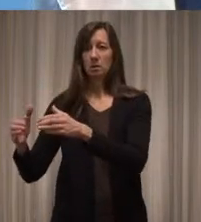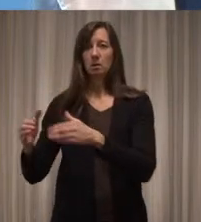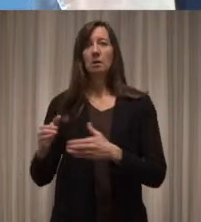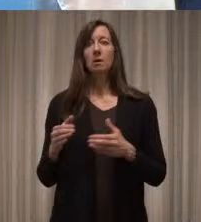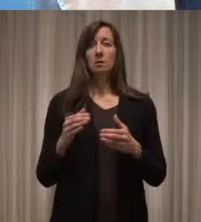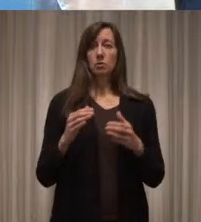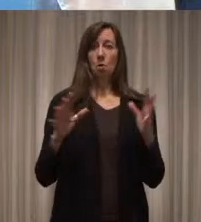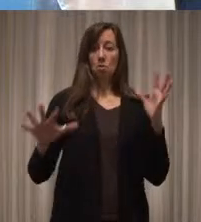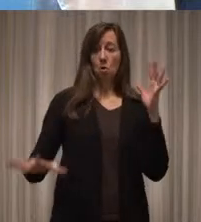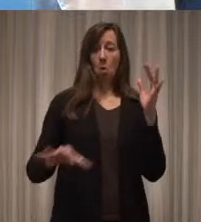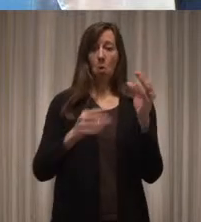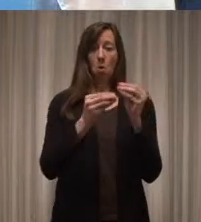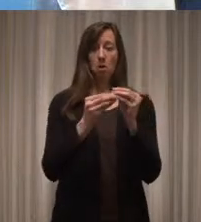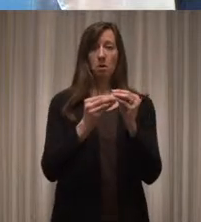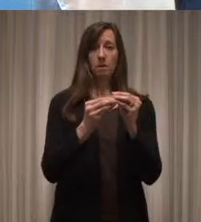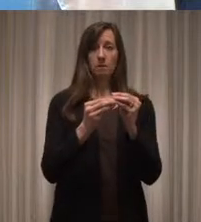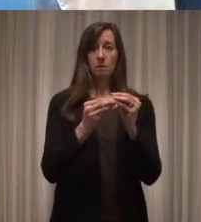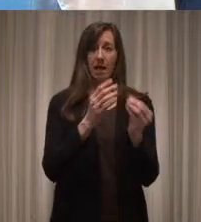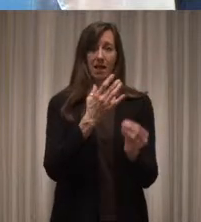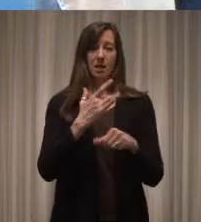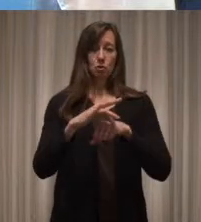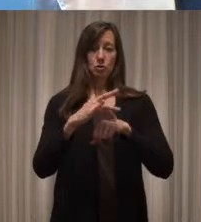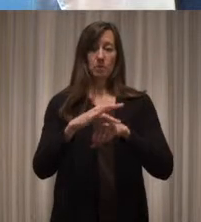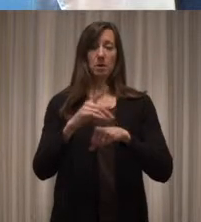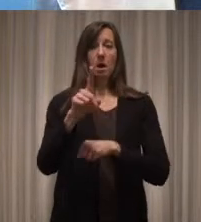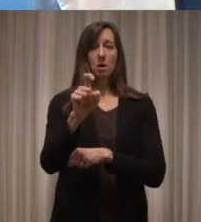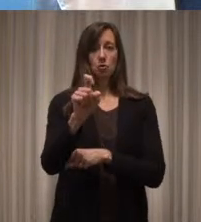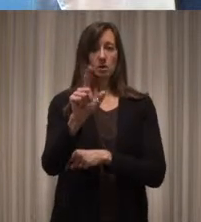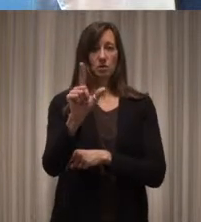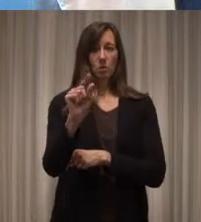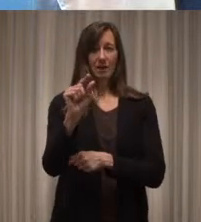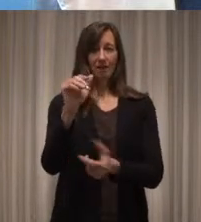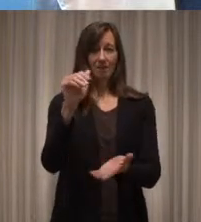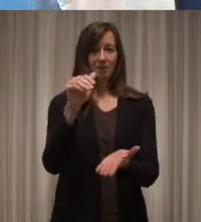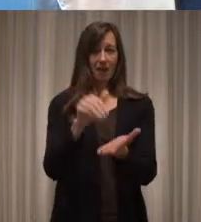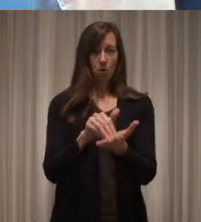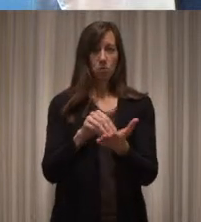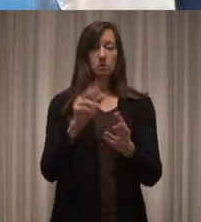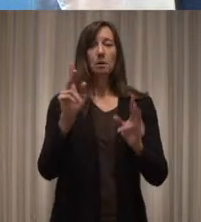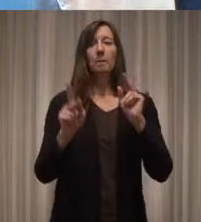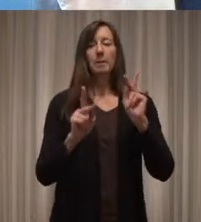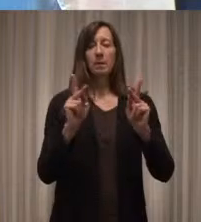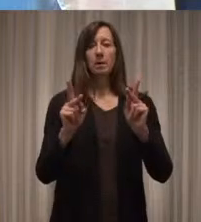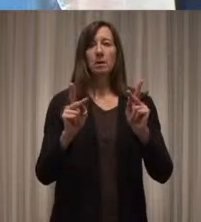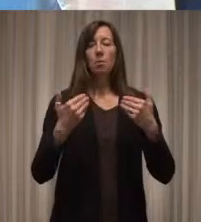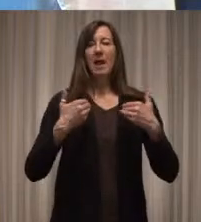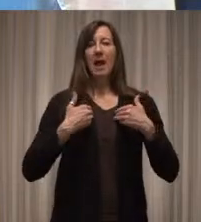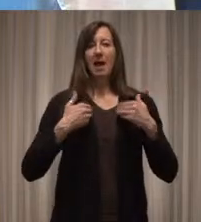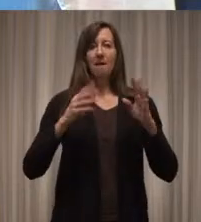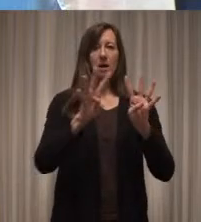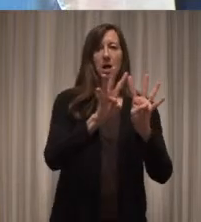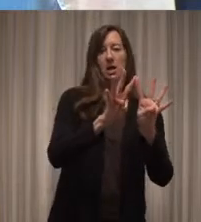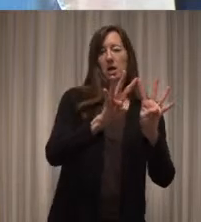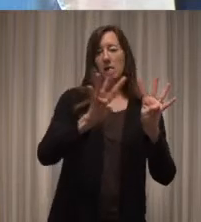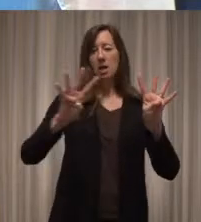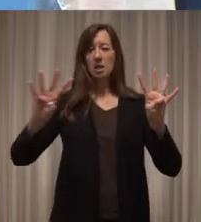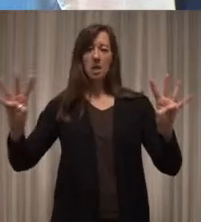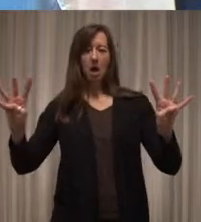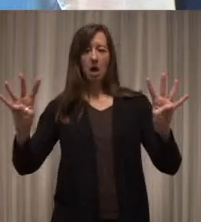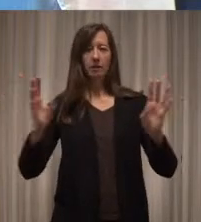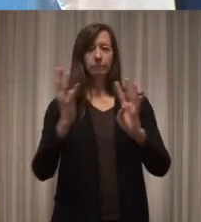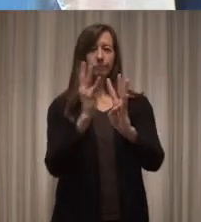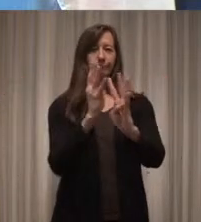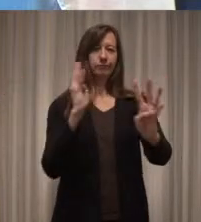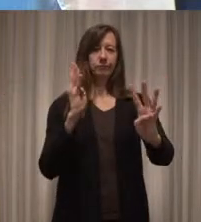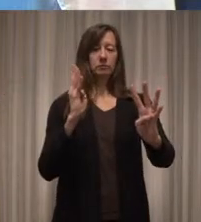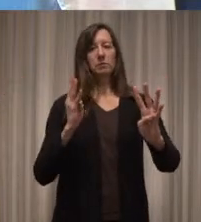have some sense of a line, of a sort of priority groups within that large population of